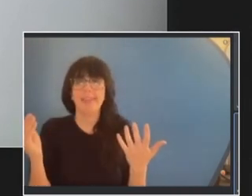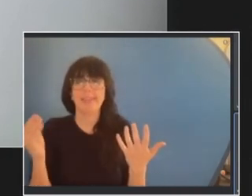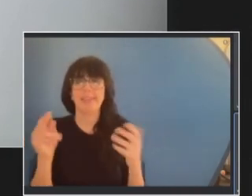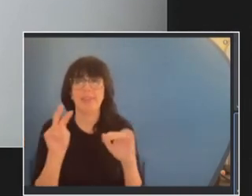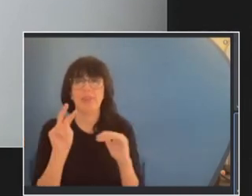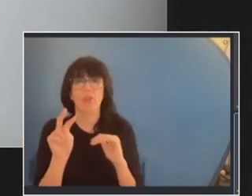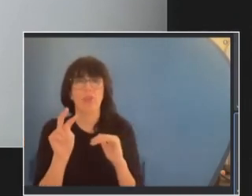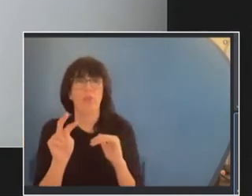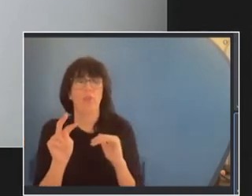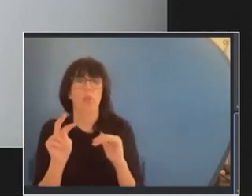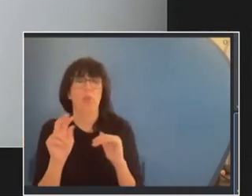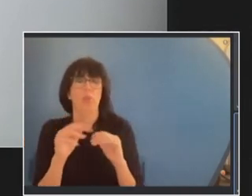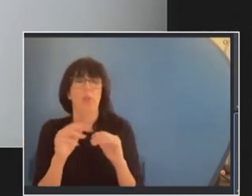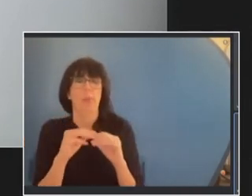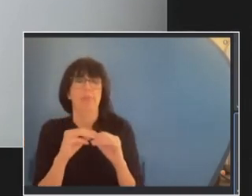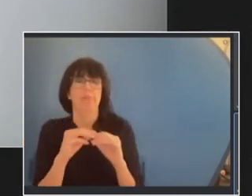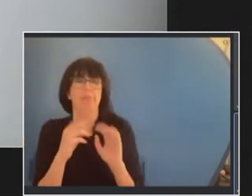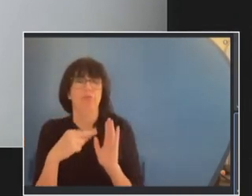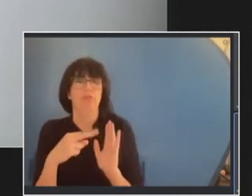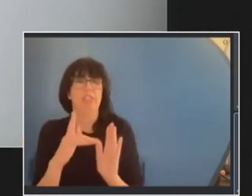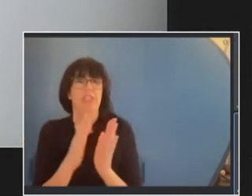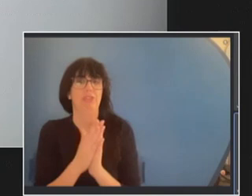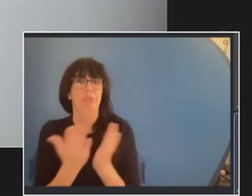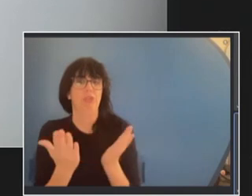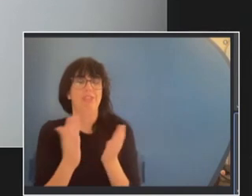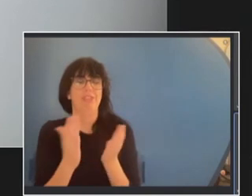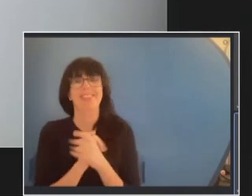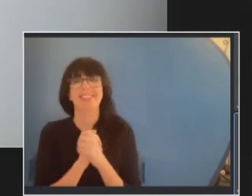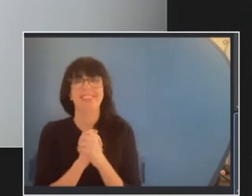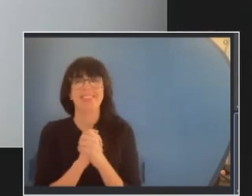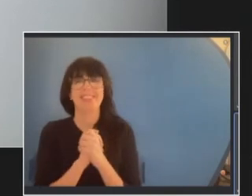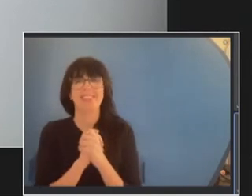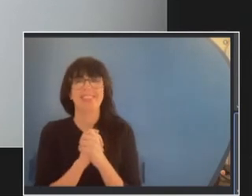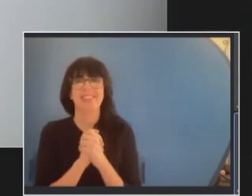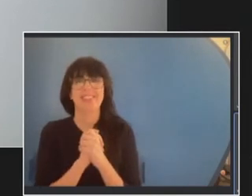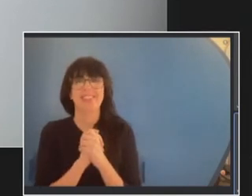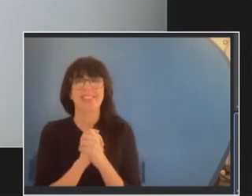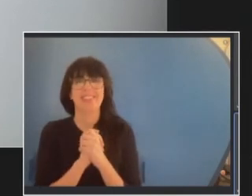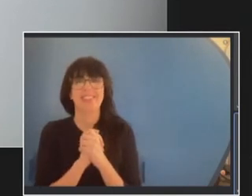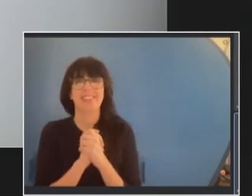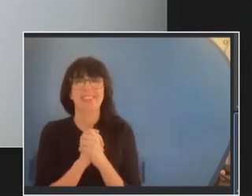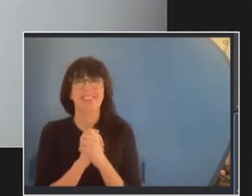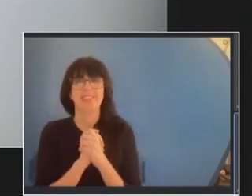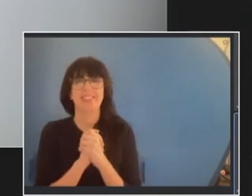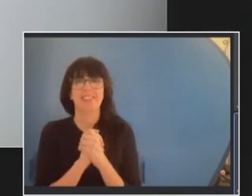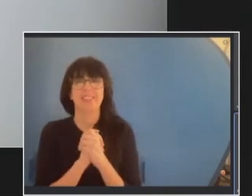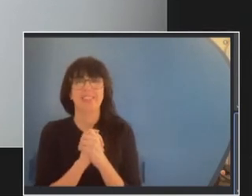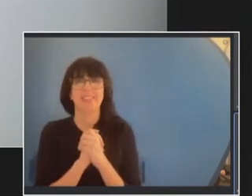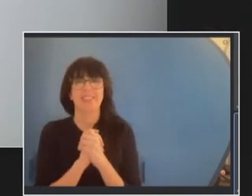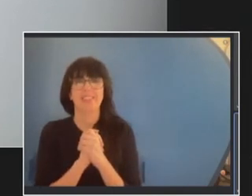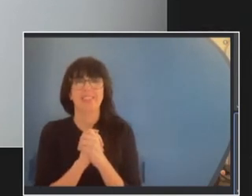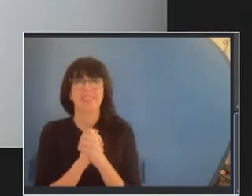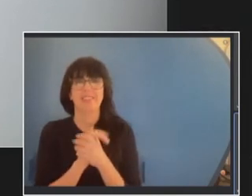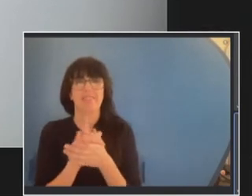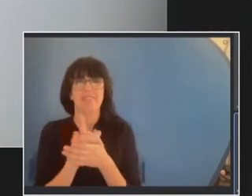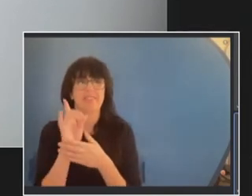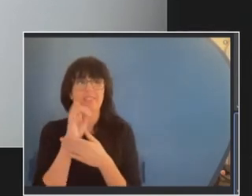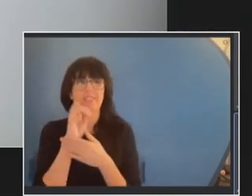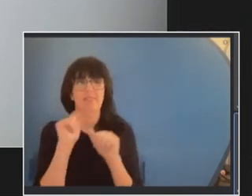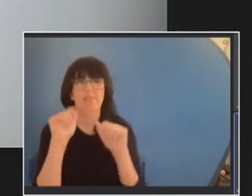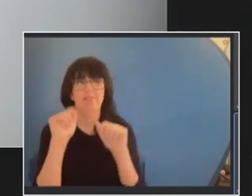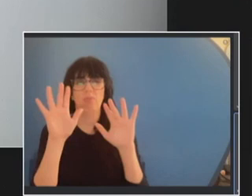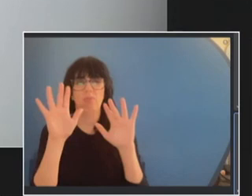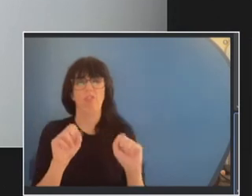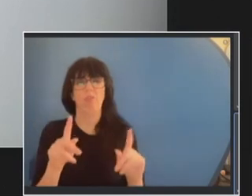to reading your book. And you know, that's just sounds like a wonderful opportunity to